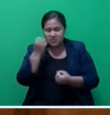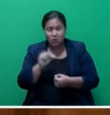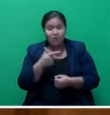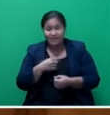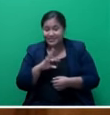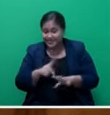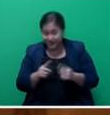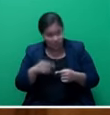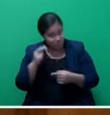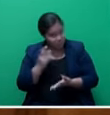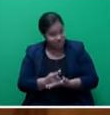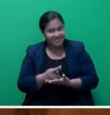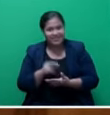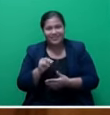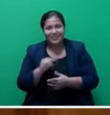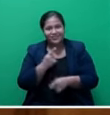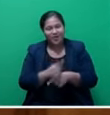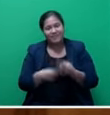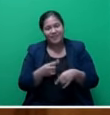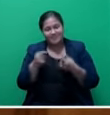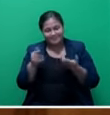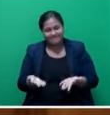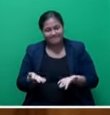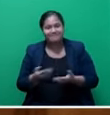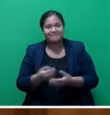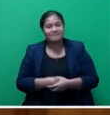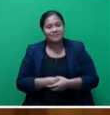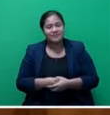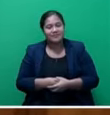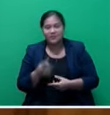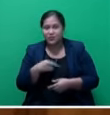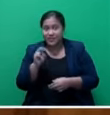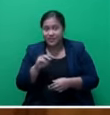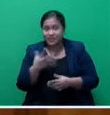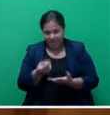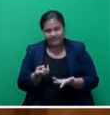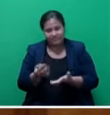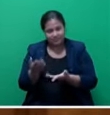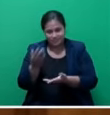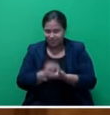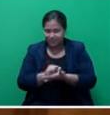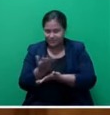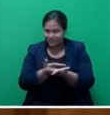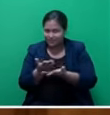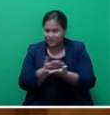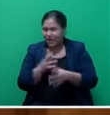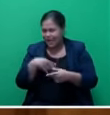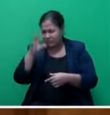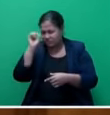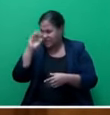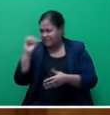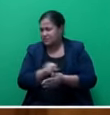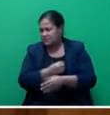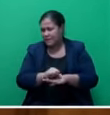that we really need to address, Honorable Speaker. We need to have dialogue on this. I remember in Singapore at one